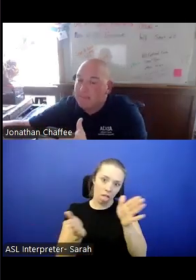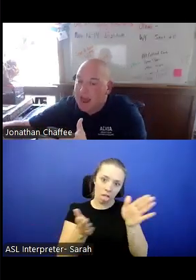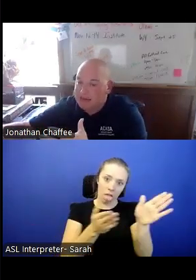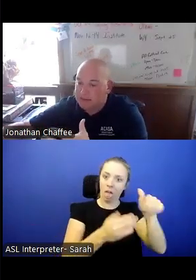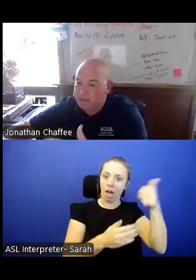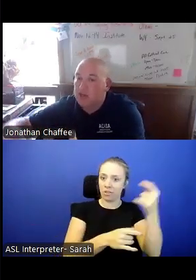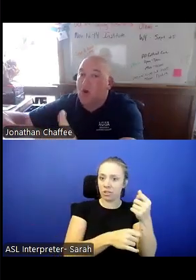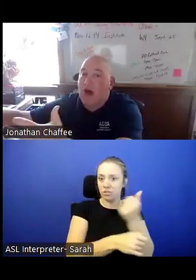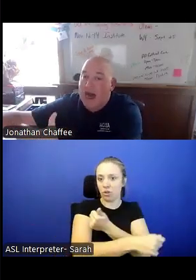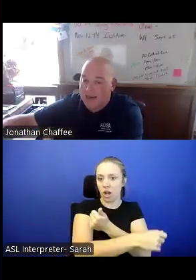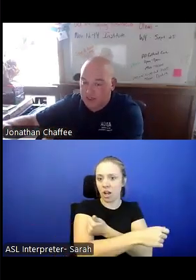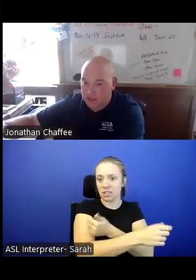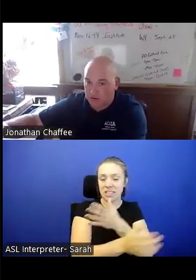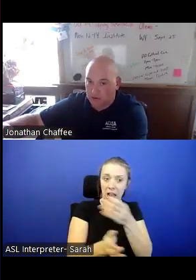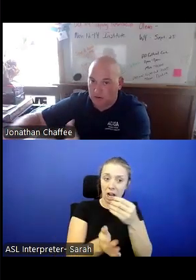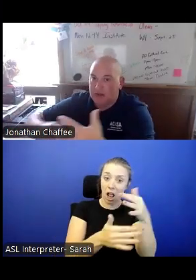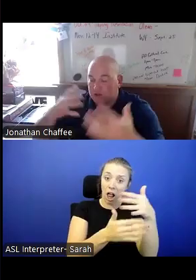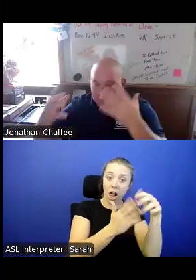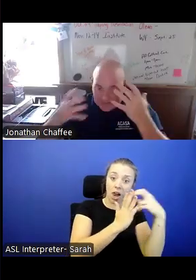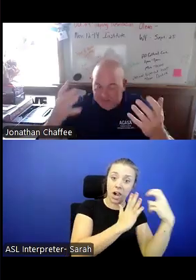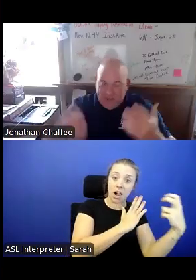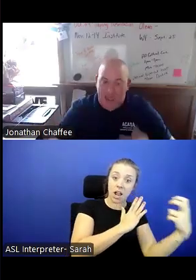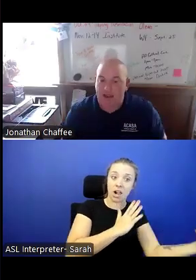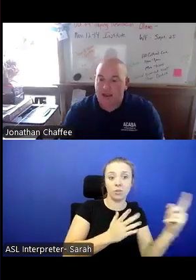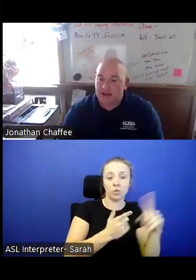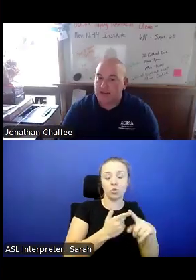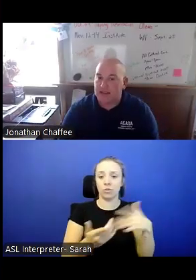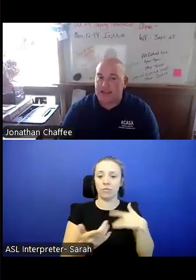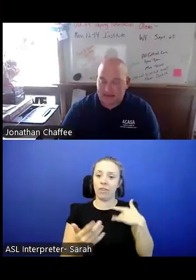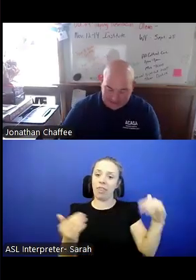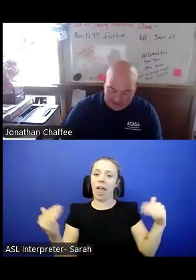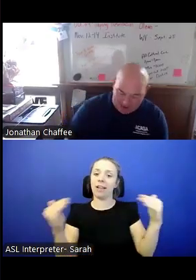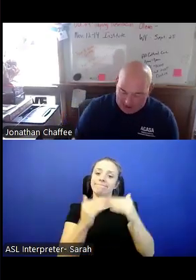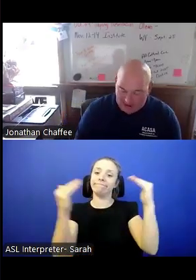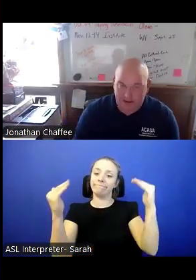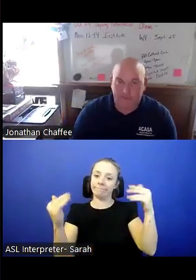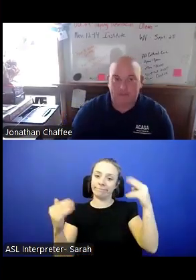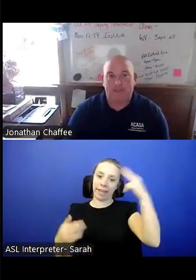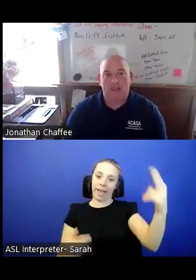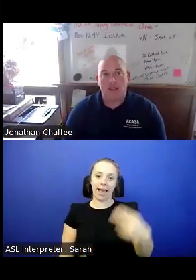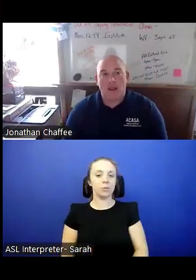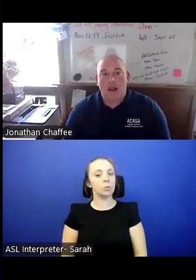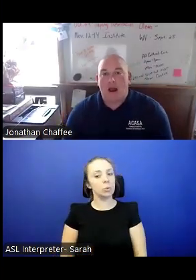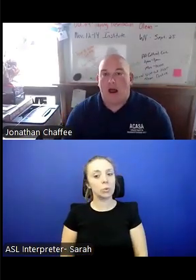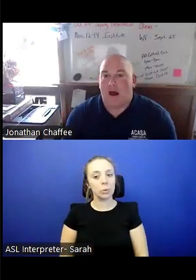may possibly go on to get that same high.